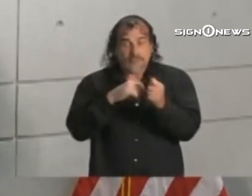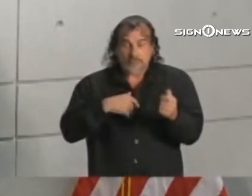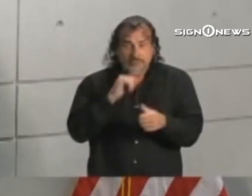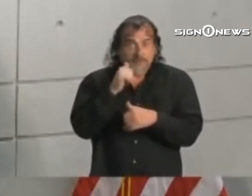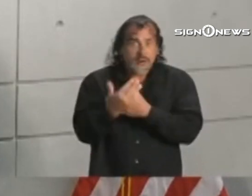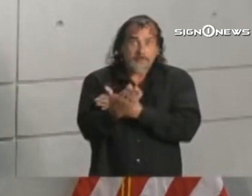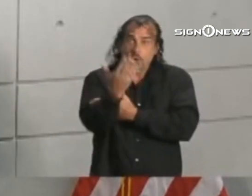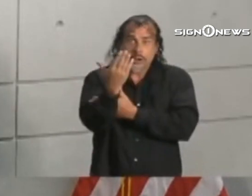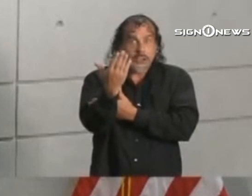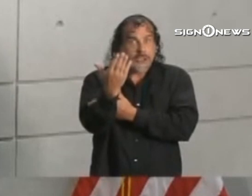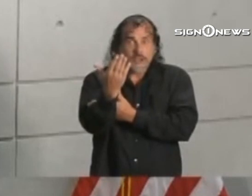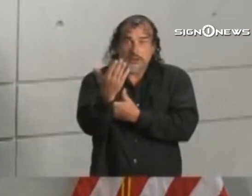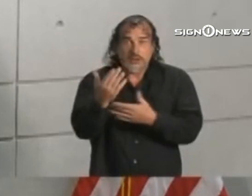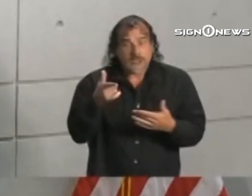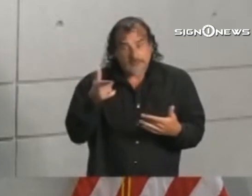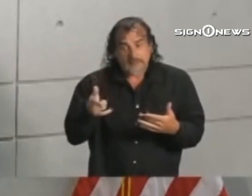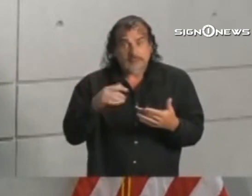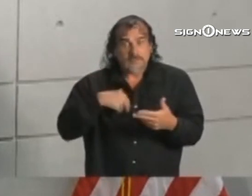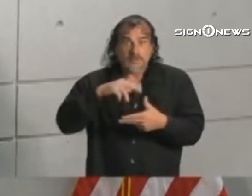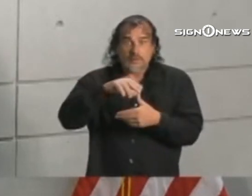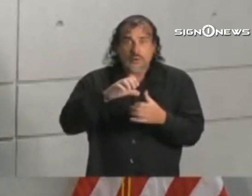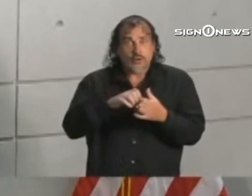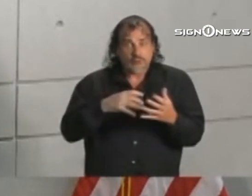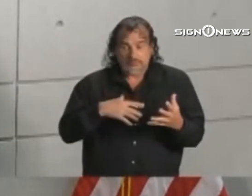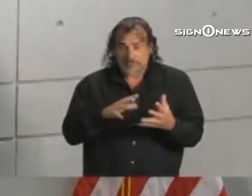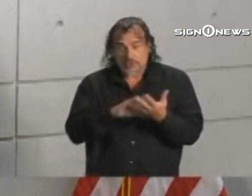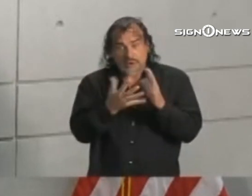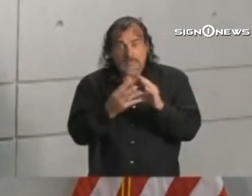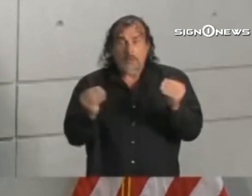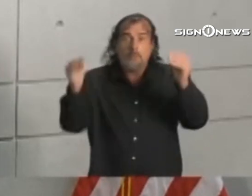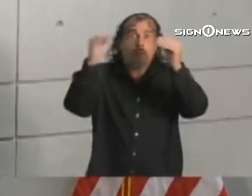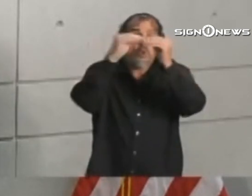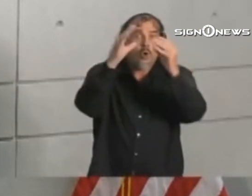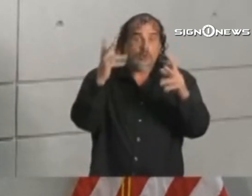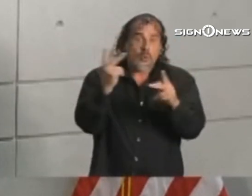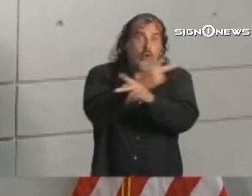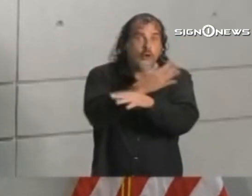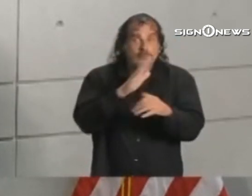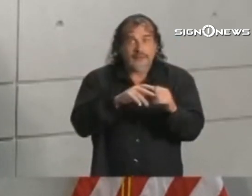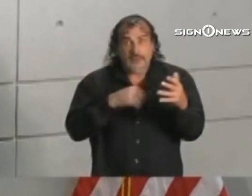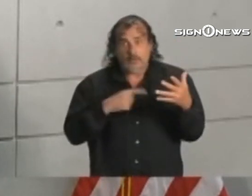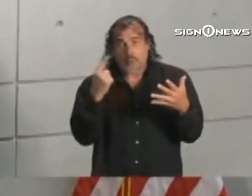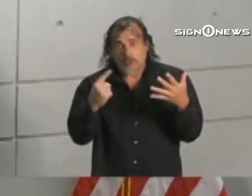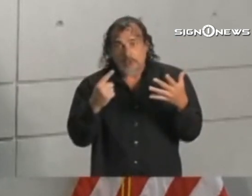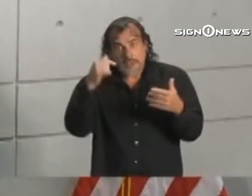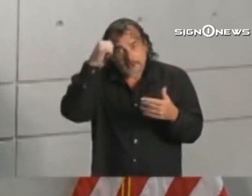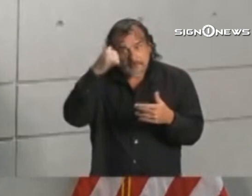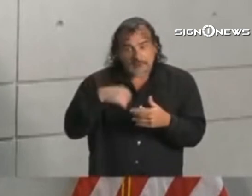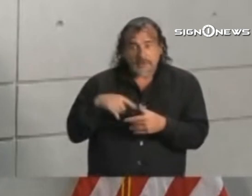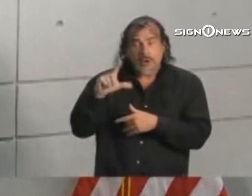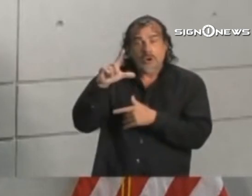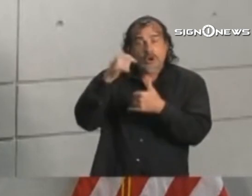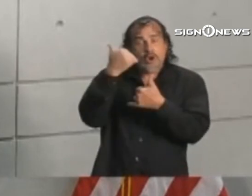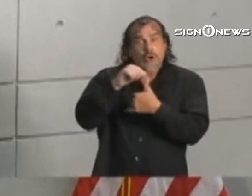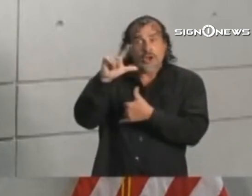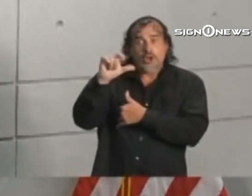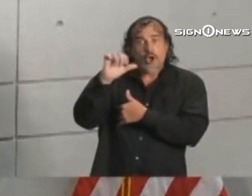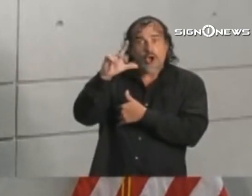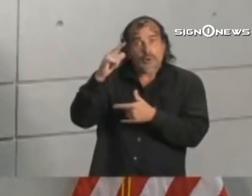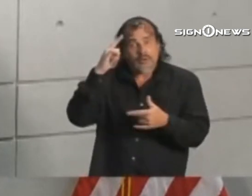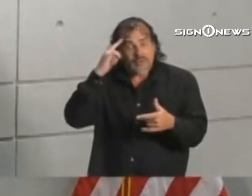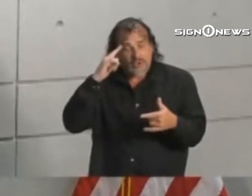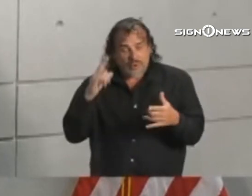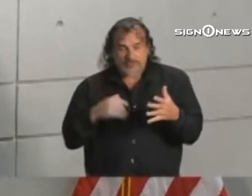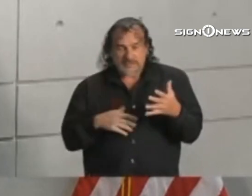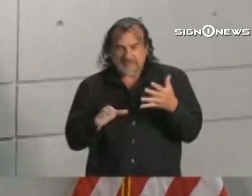get could become greater than a Category 1. Reminder to you what happened with Laura. That storm was not forecast to be anything greater